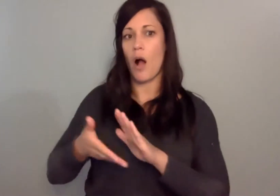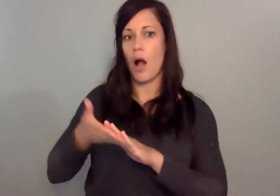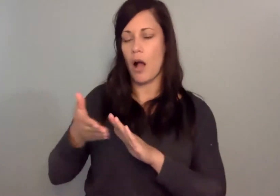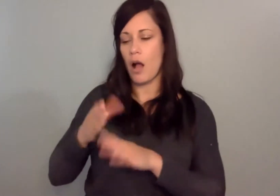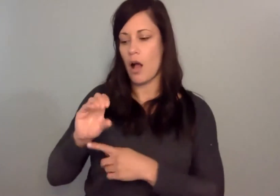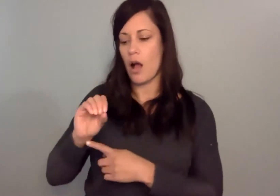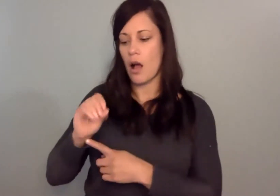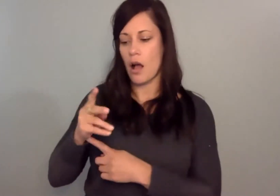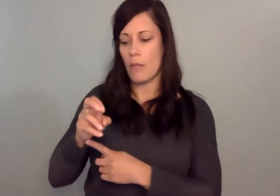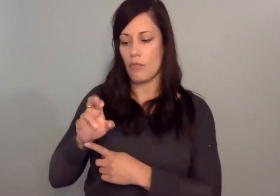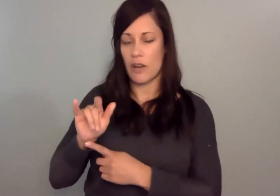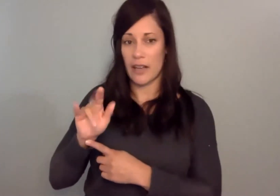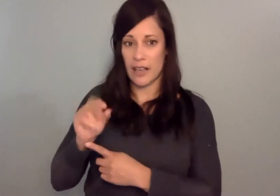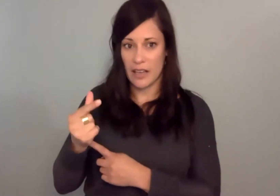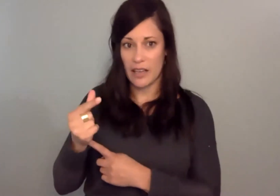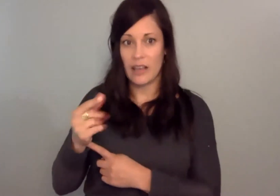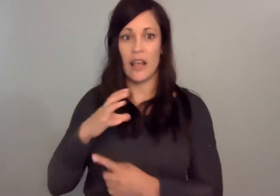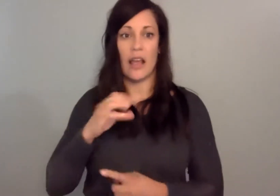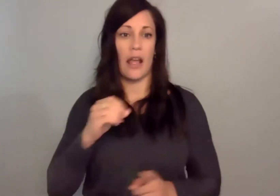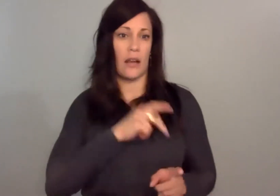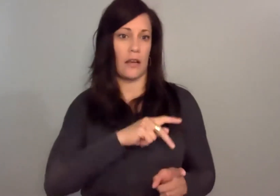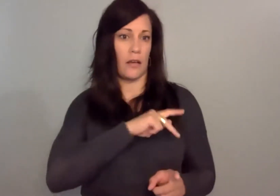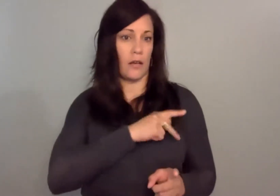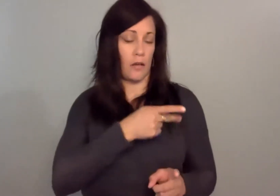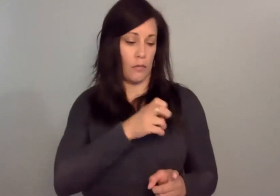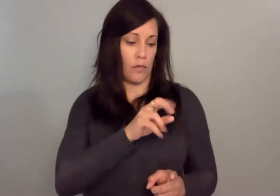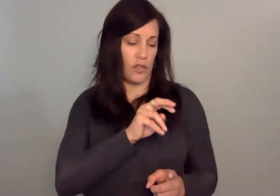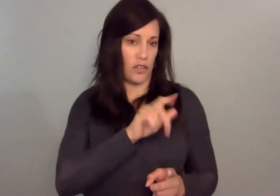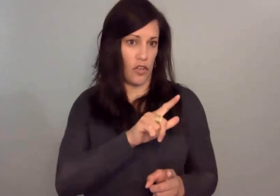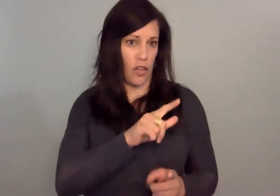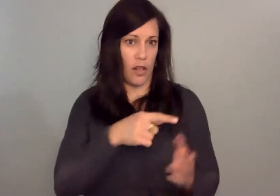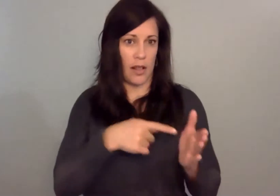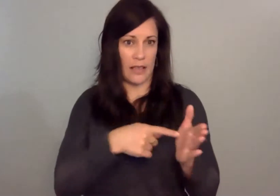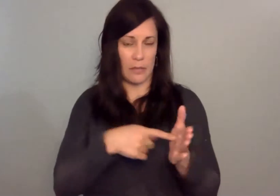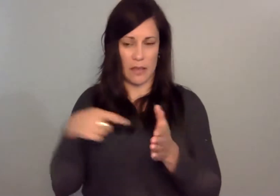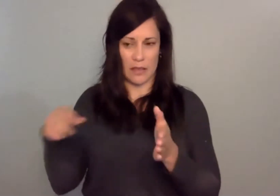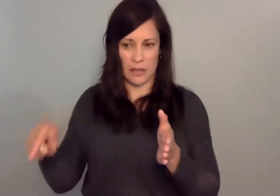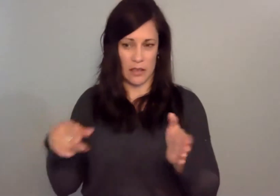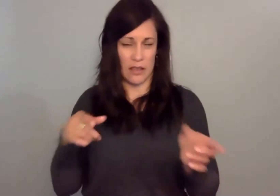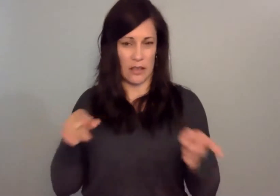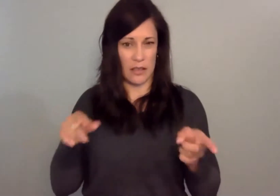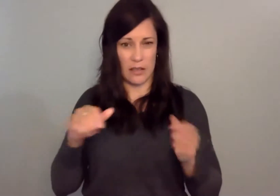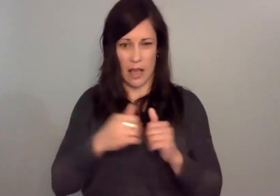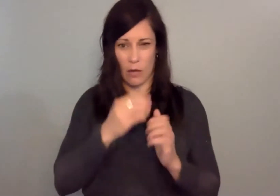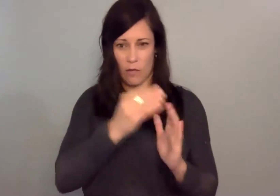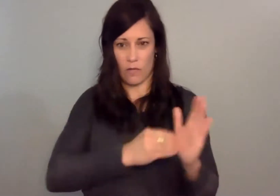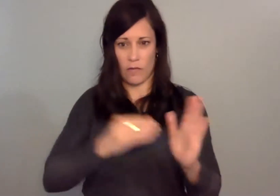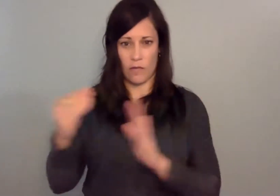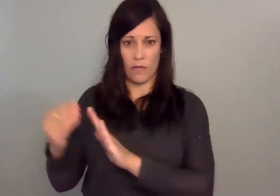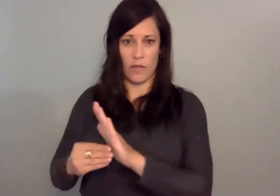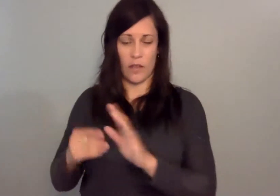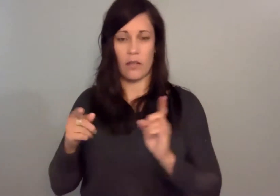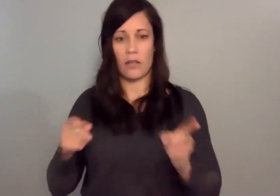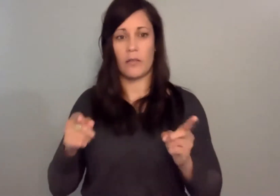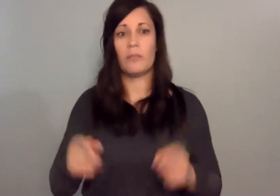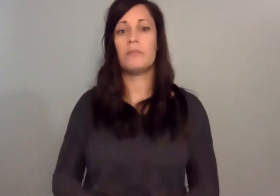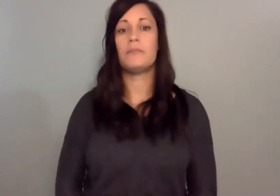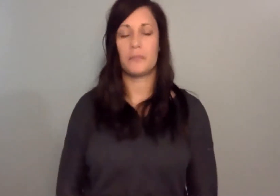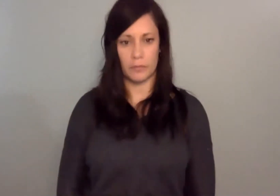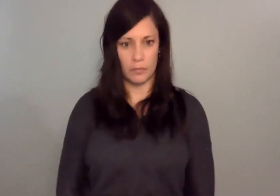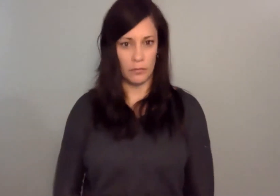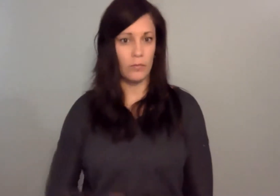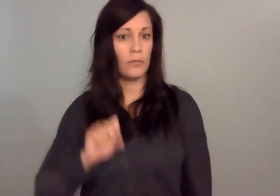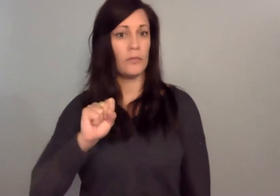and personnel expenses. Sujin, do you want to talk a little bit more about how they should fill out that part of the form? Sure. On the